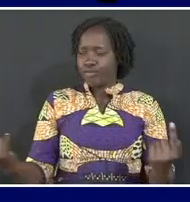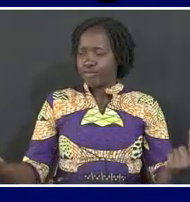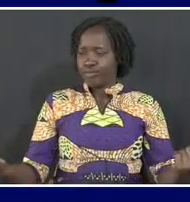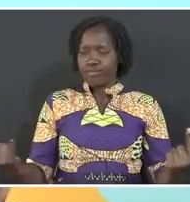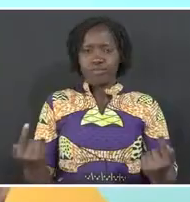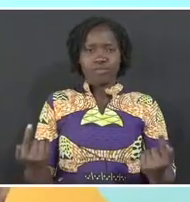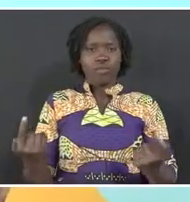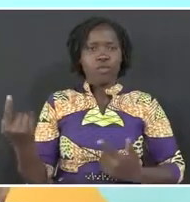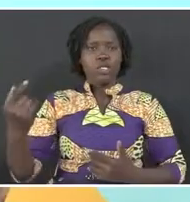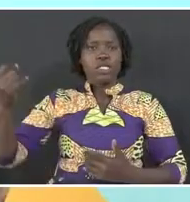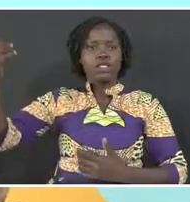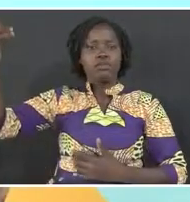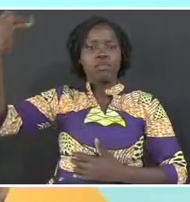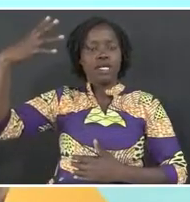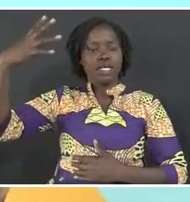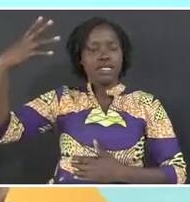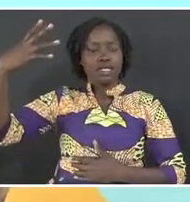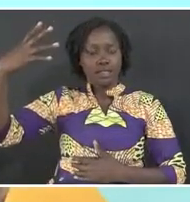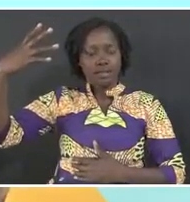inspired the